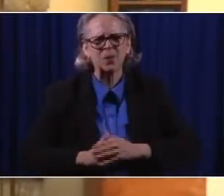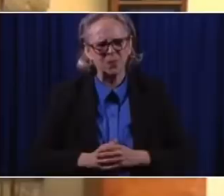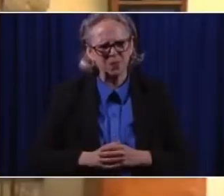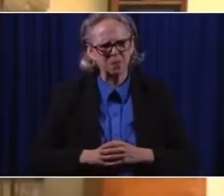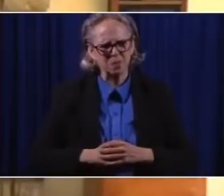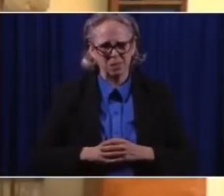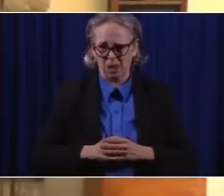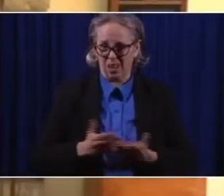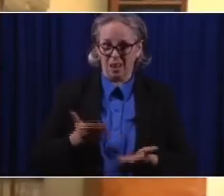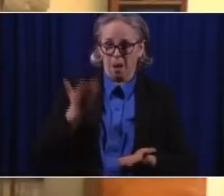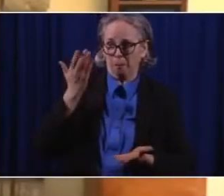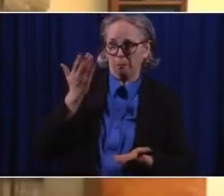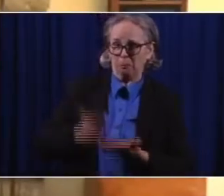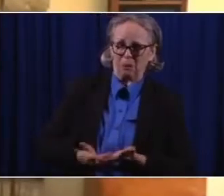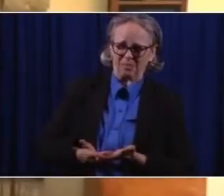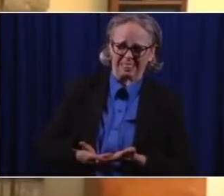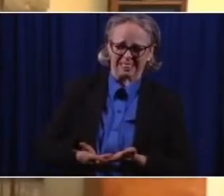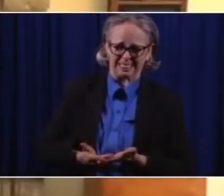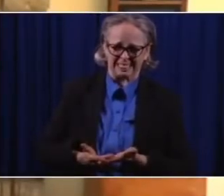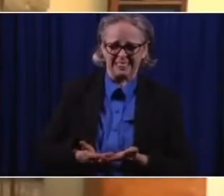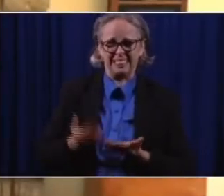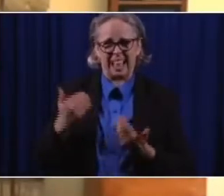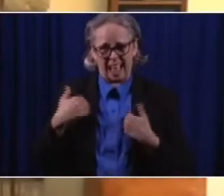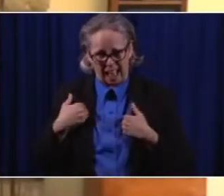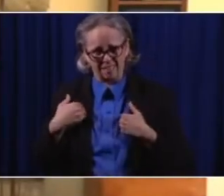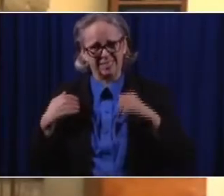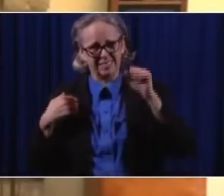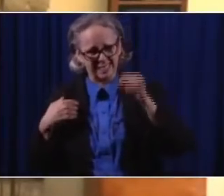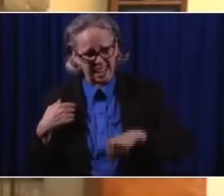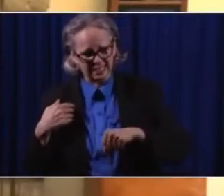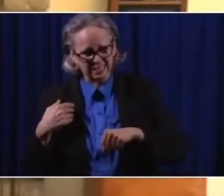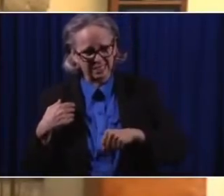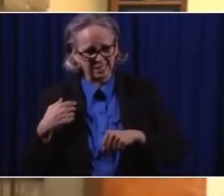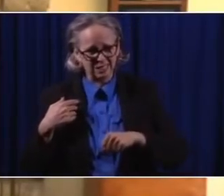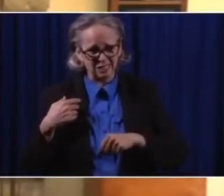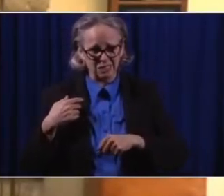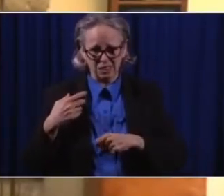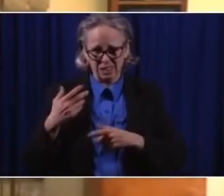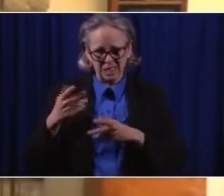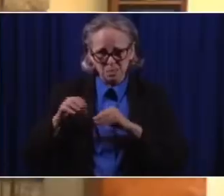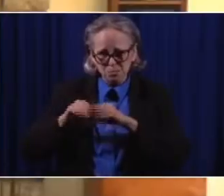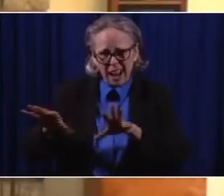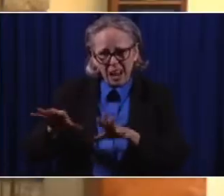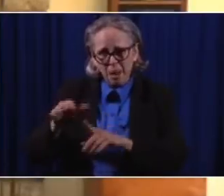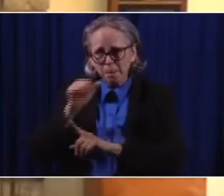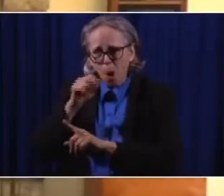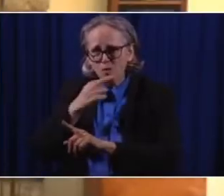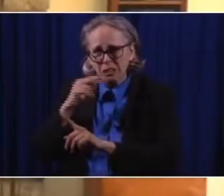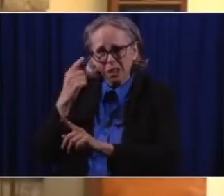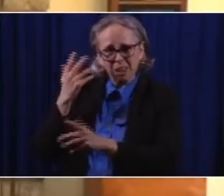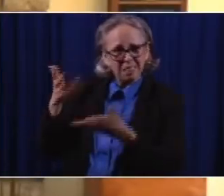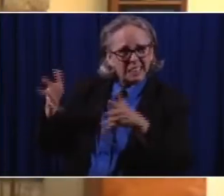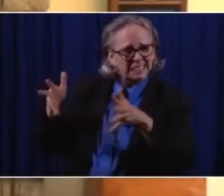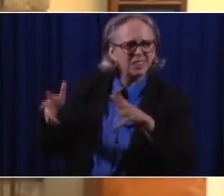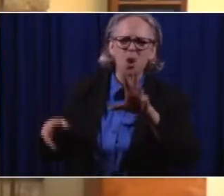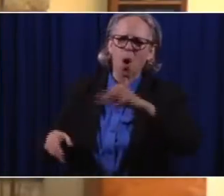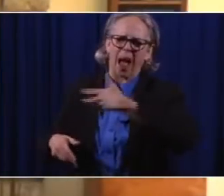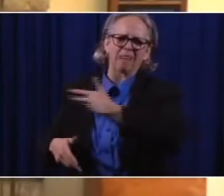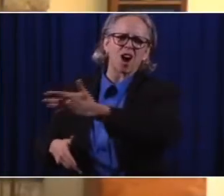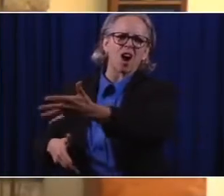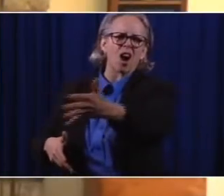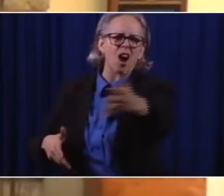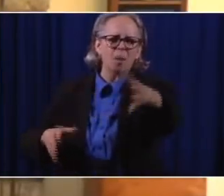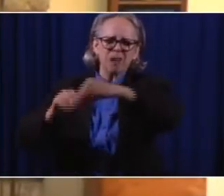Sure. It's not the only place it spreads. It spreads other places too. But it spreads in restaurants, and it's going to spread